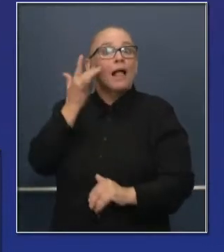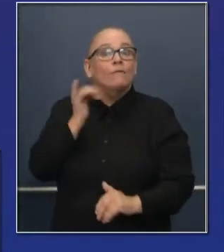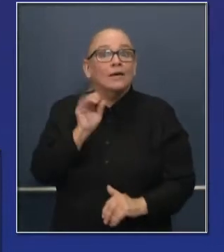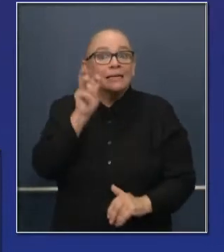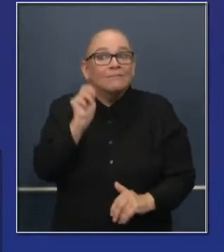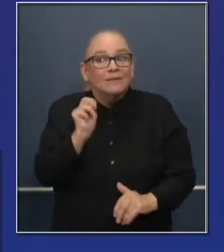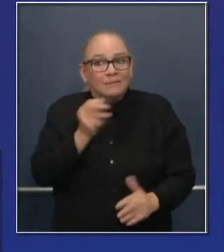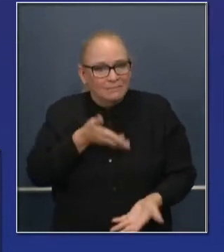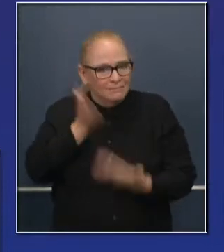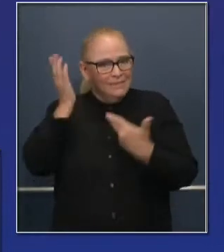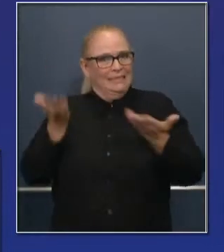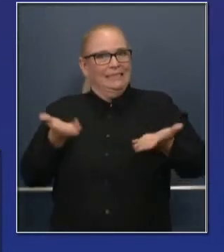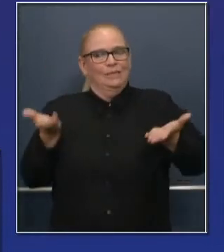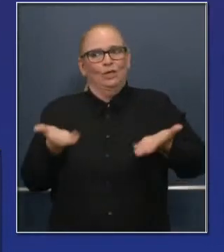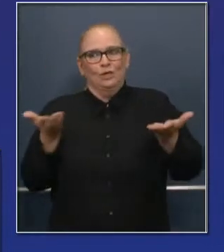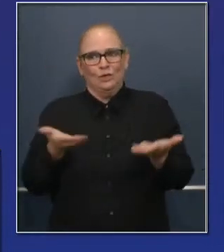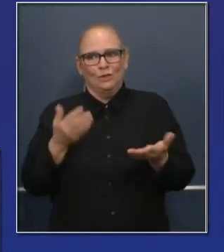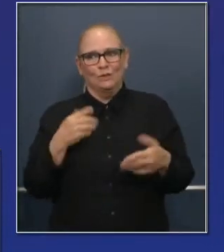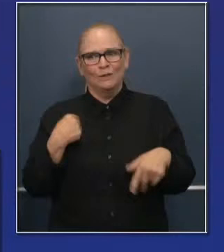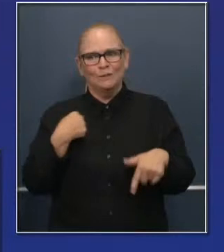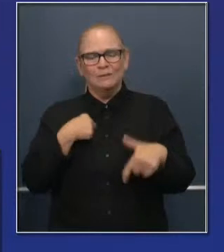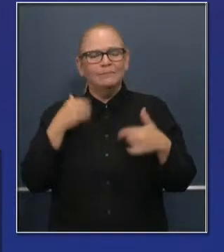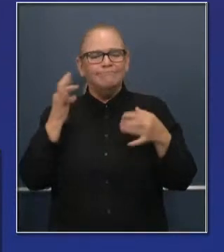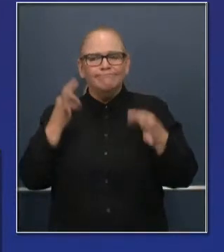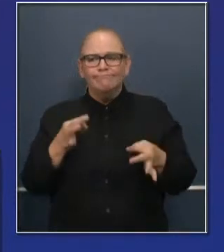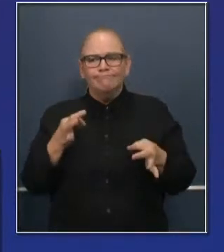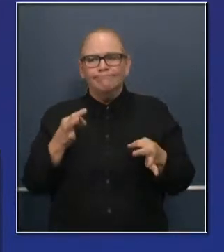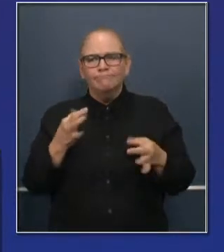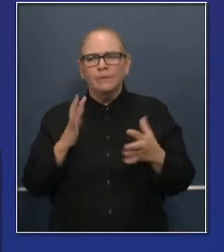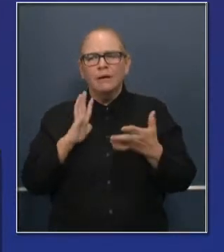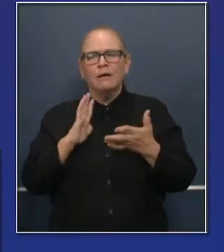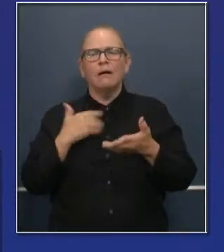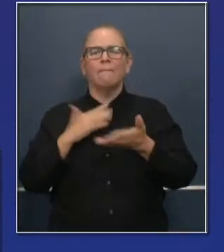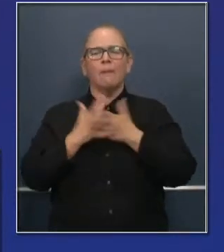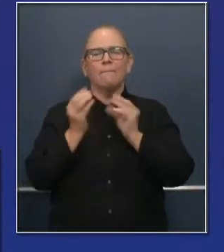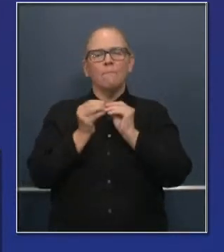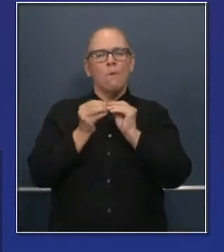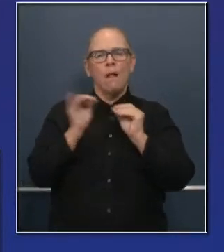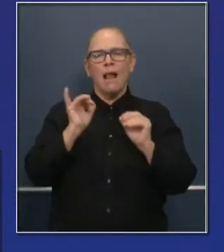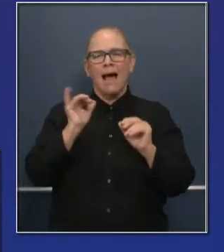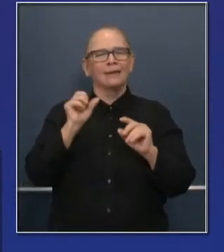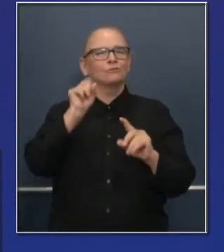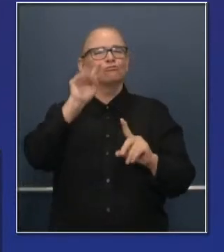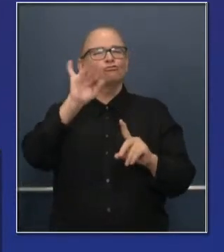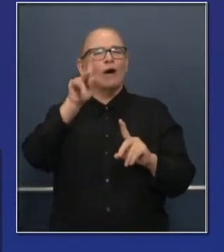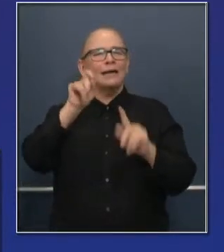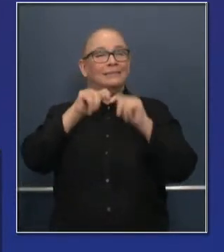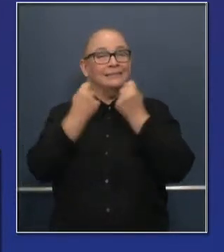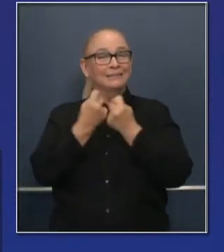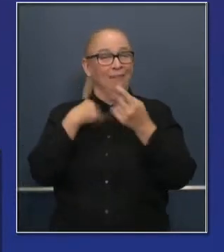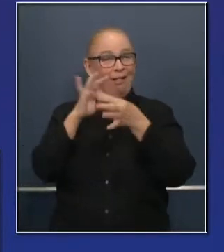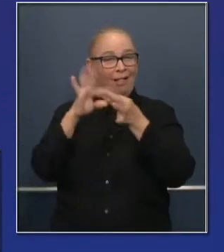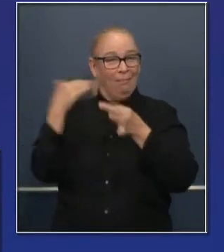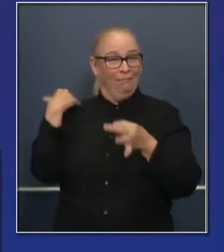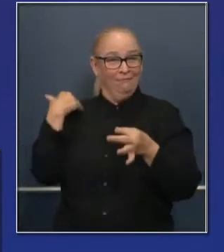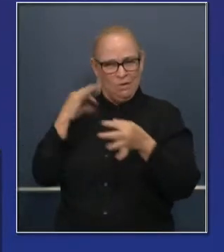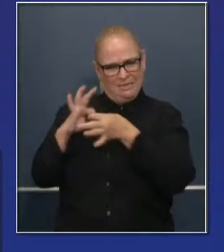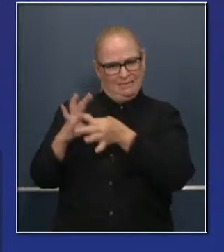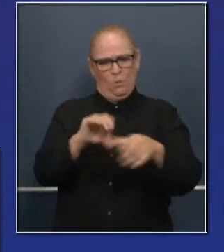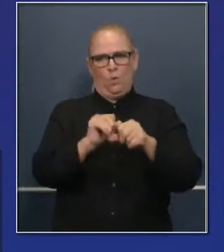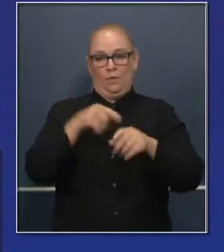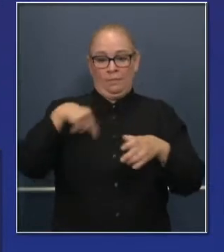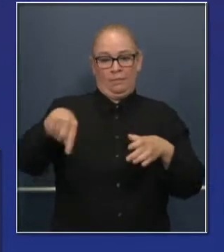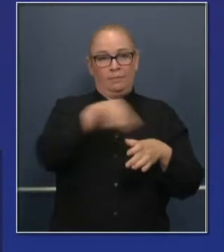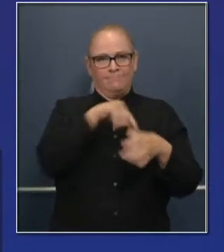our strategy in the county more as a strike team, more as a unified command approach, something you would see